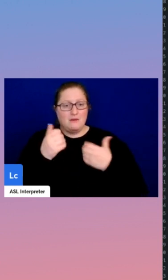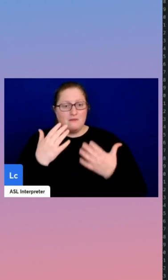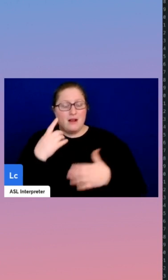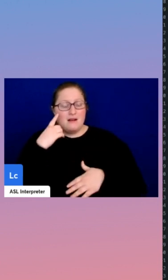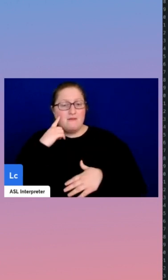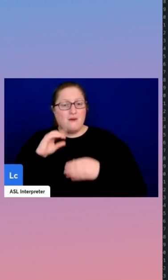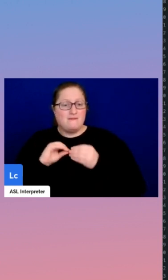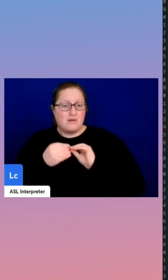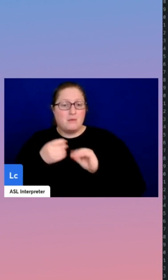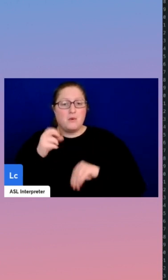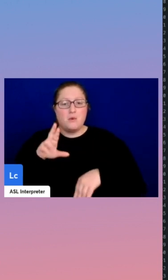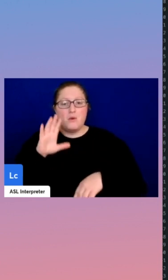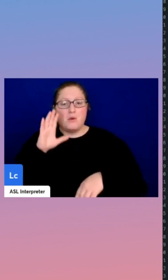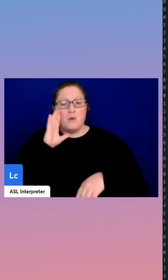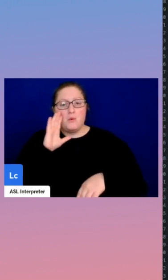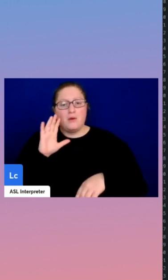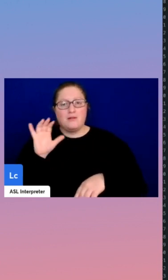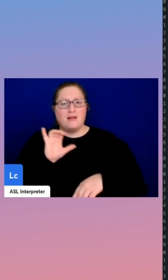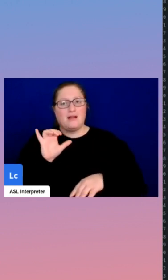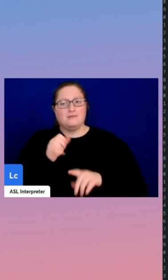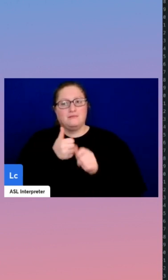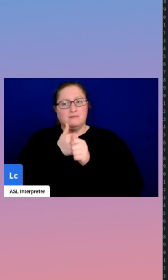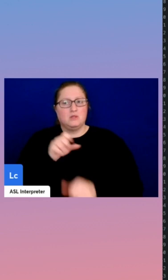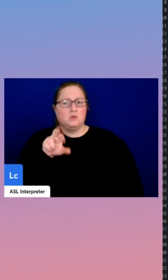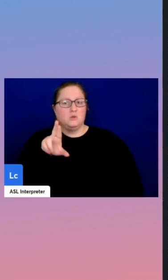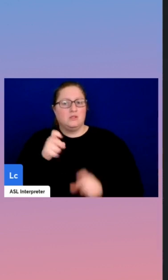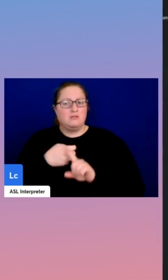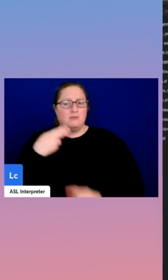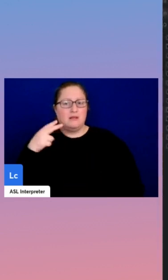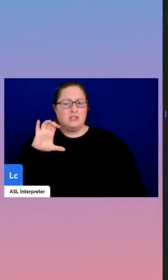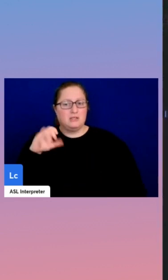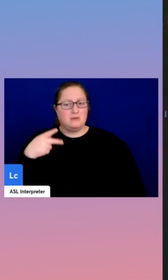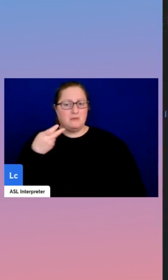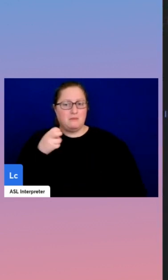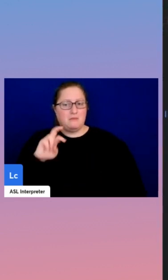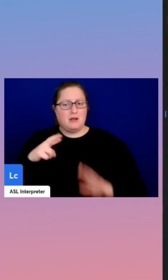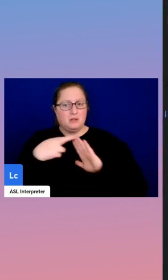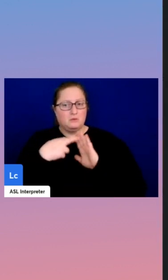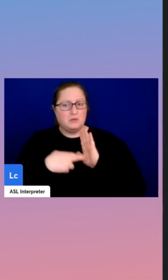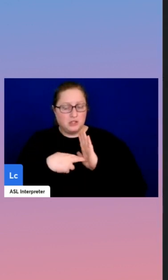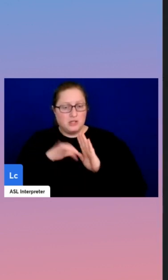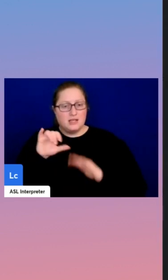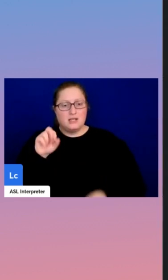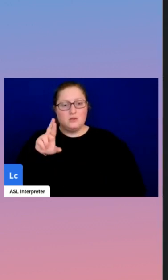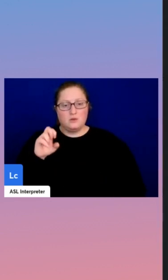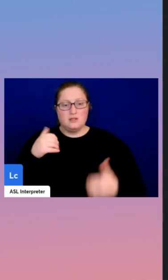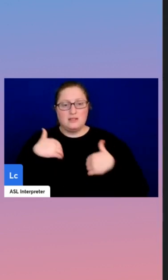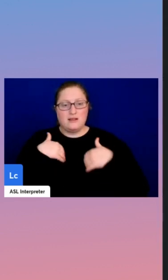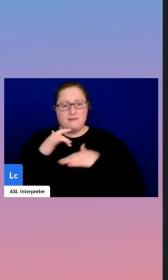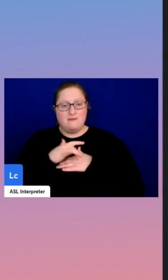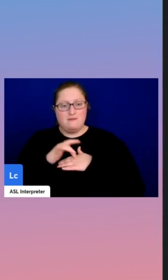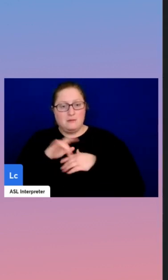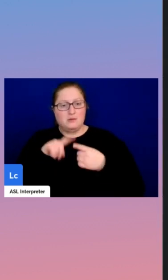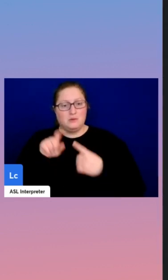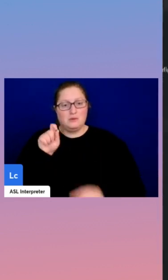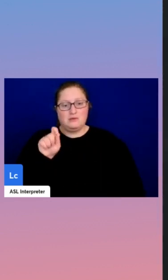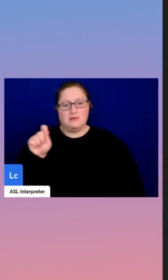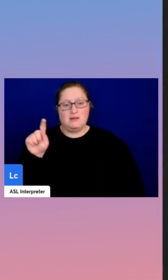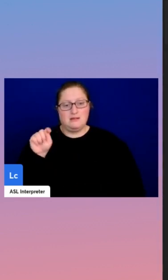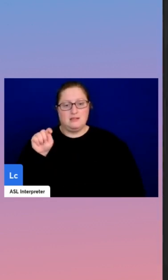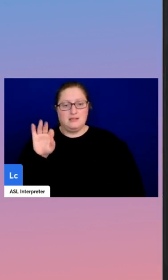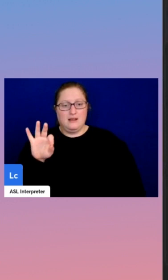or it reads the data source from HCP Packer Registry. The data source is available in the data.tf file, as you can see